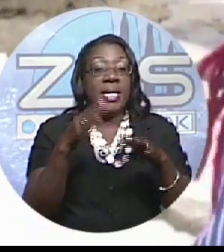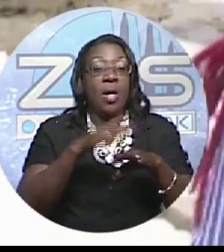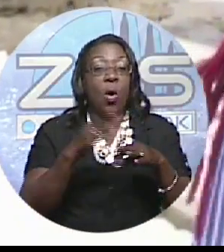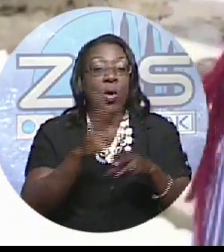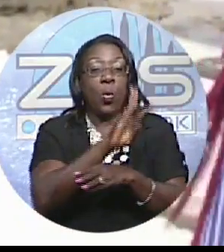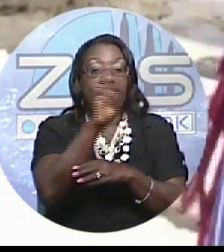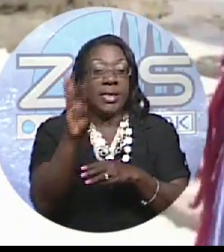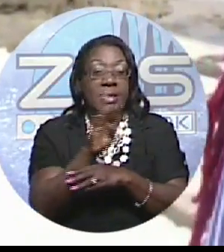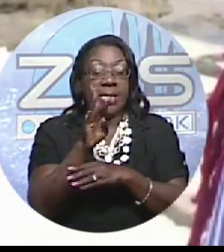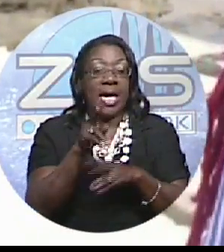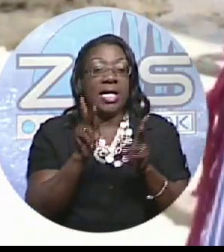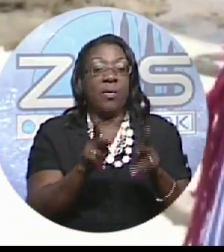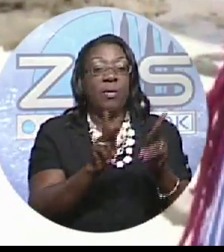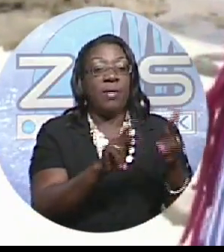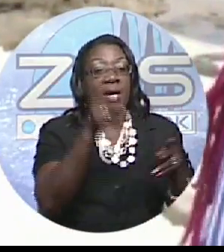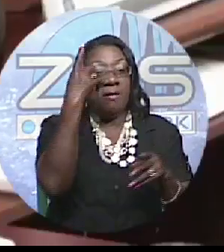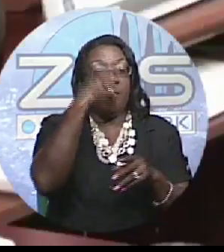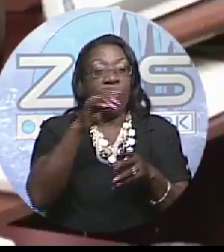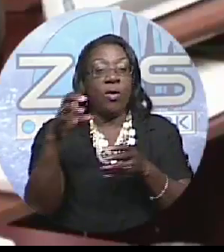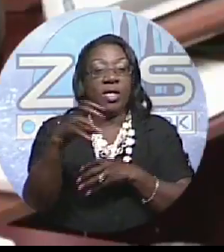and they're prepared for ERIKA.